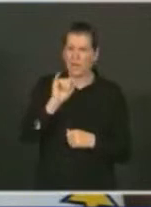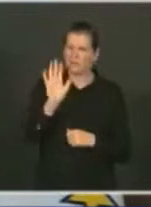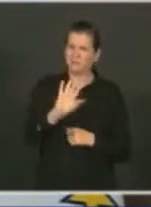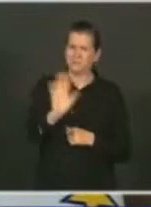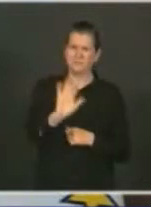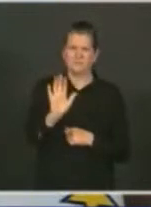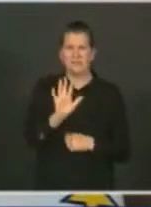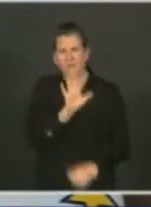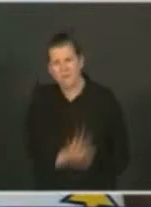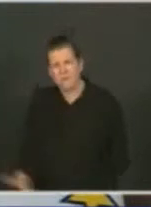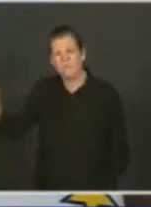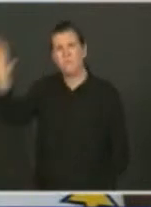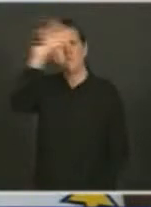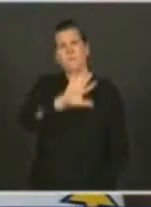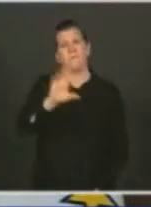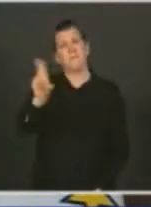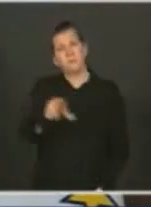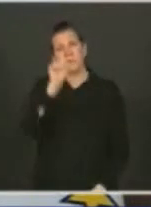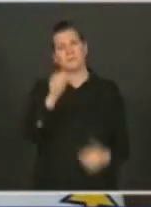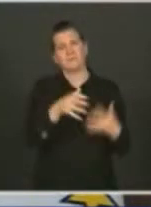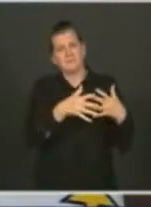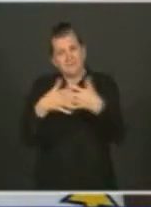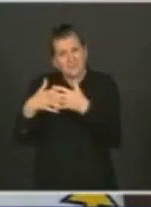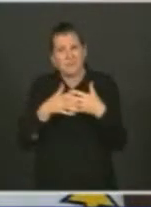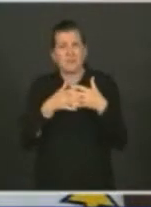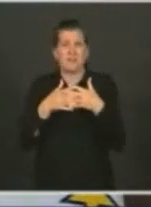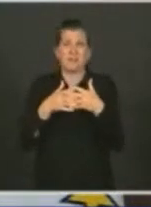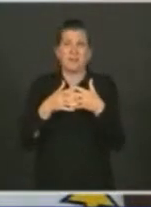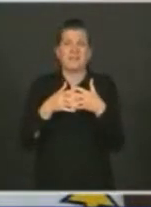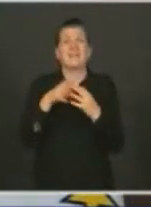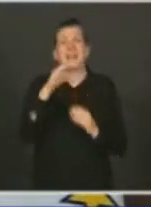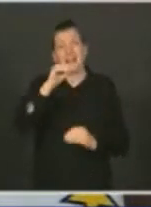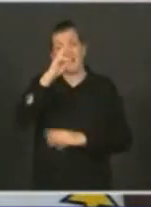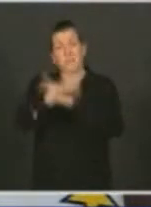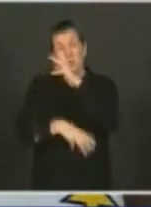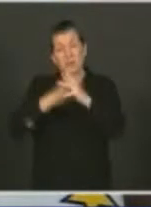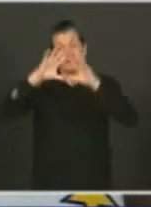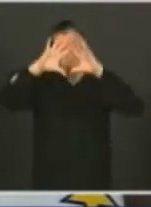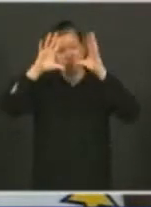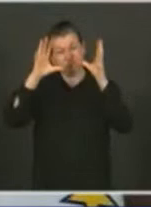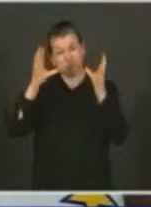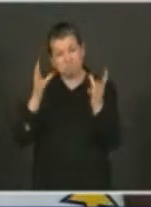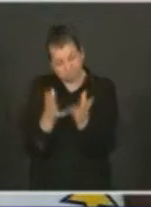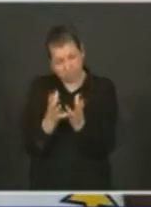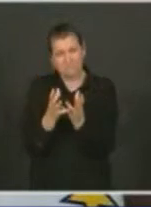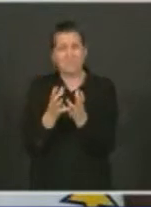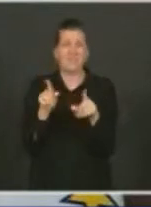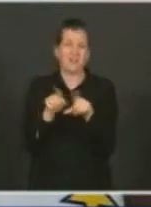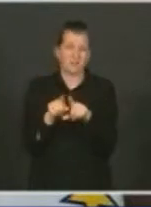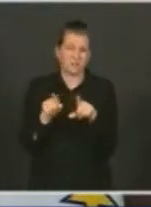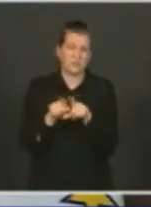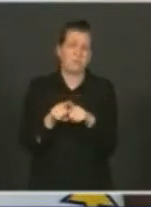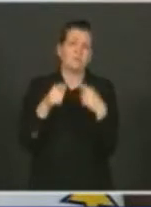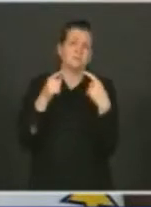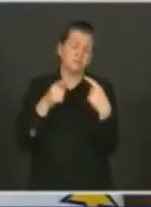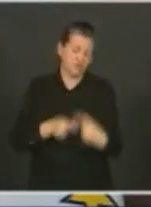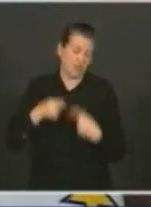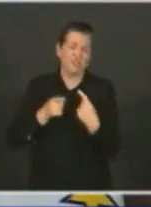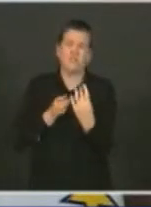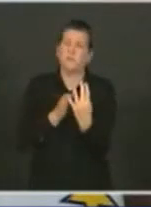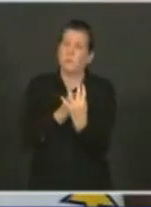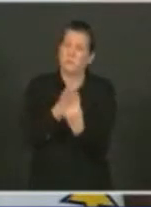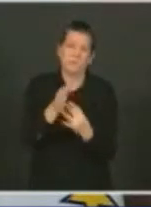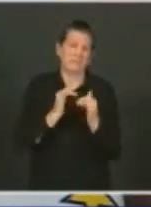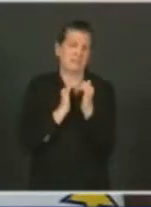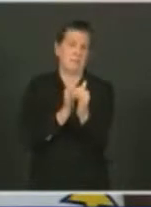America, and indeed the world, is facing the same reality, which is the second, or in